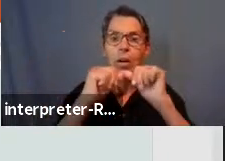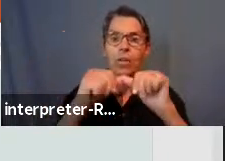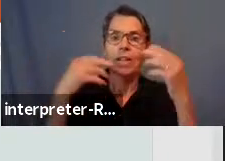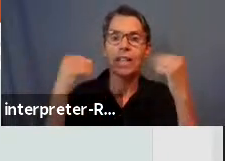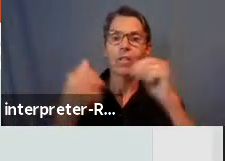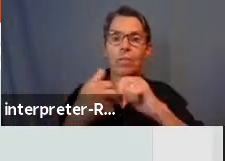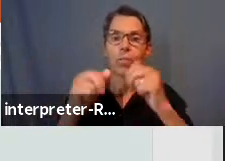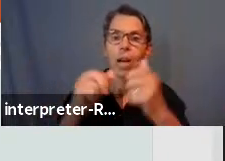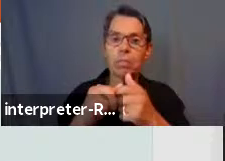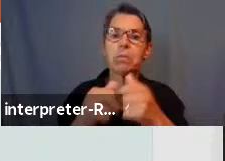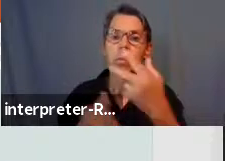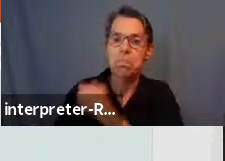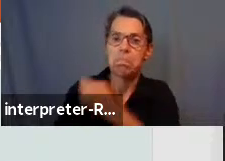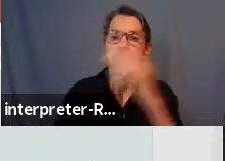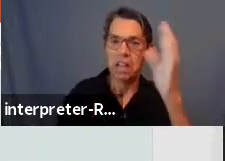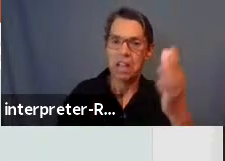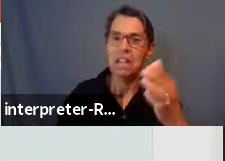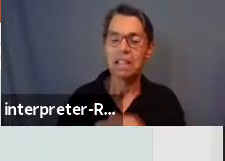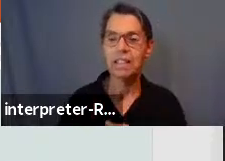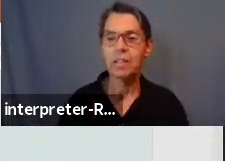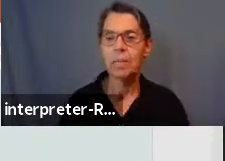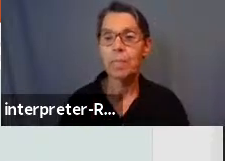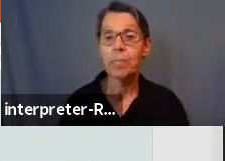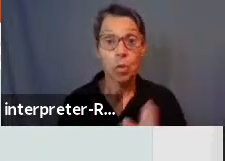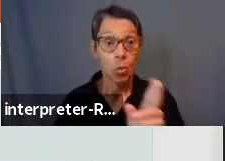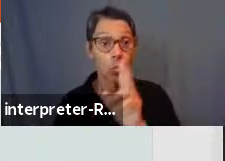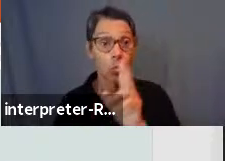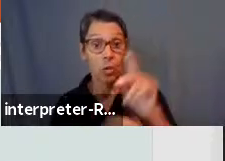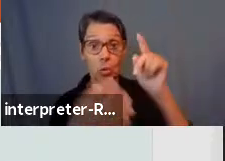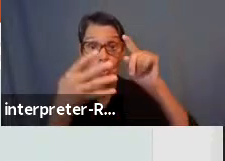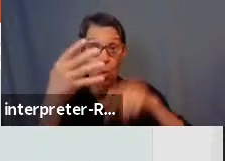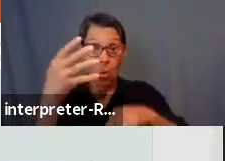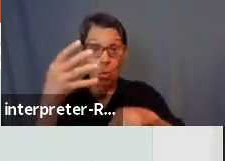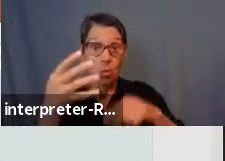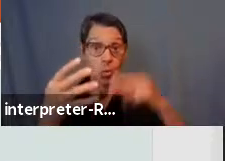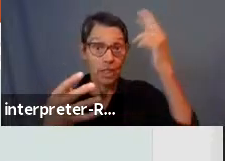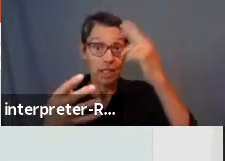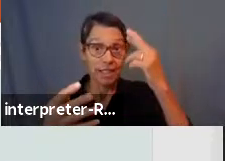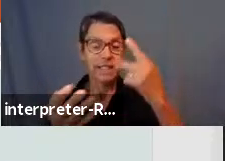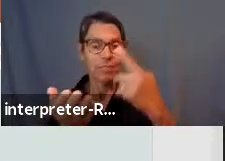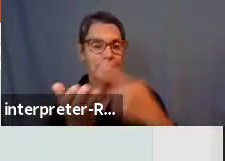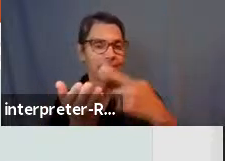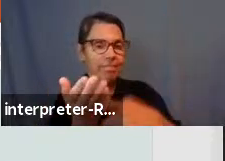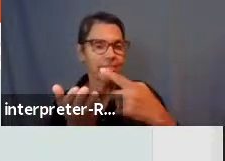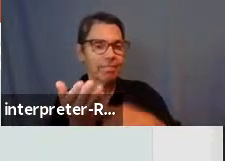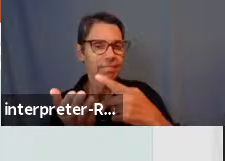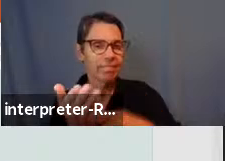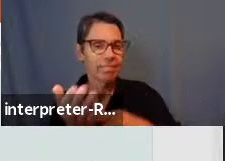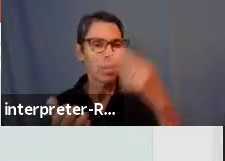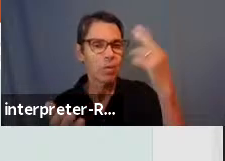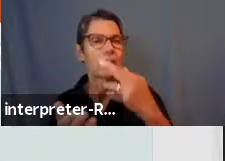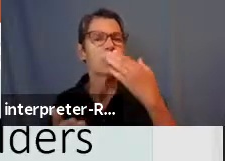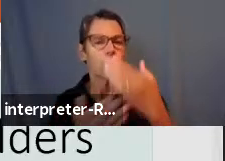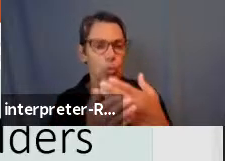reasons to discuss with patients about why they should get the vaccine. Next slide, please.